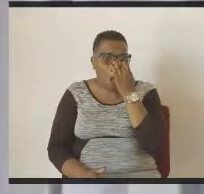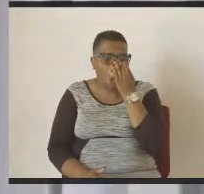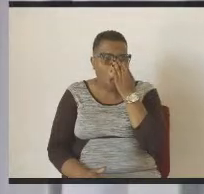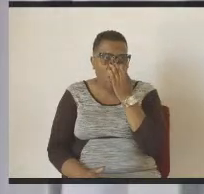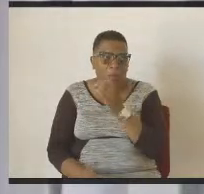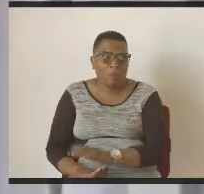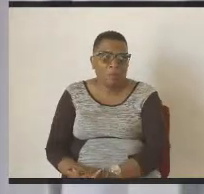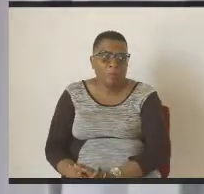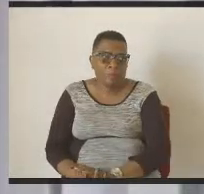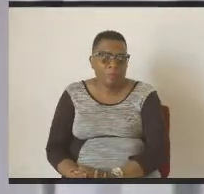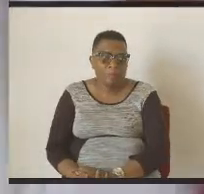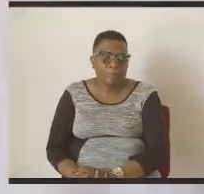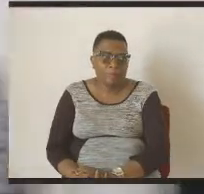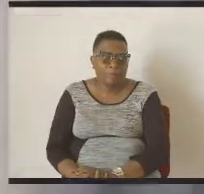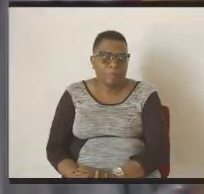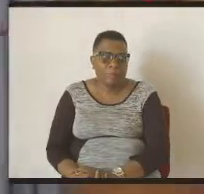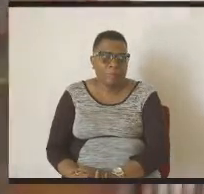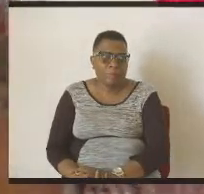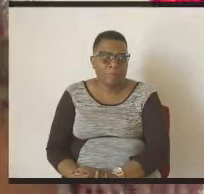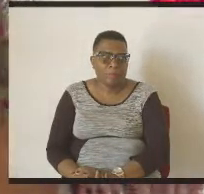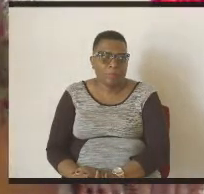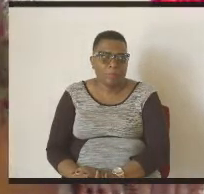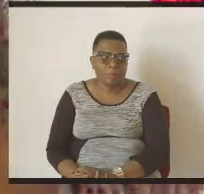Hallelujah. What a love.